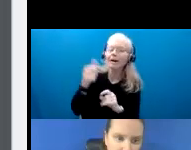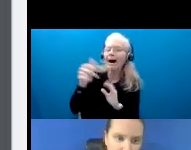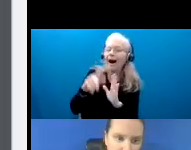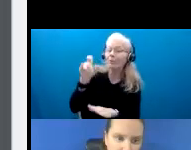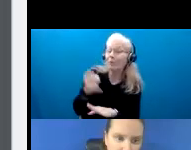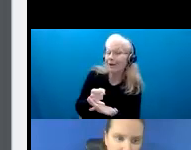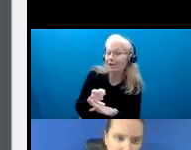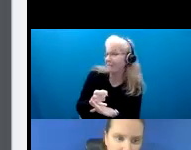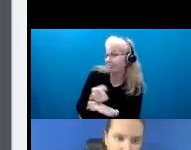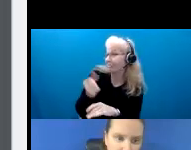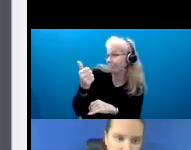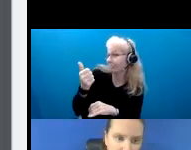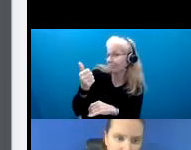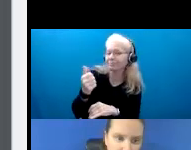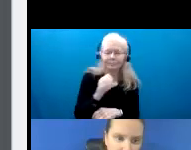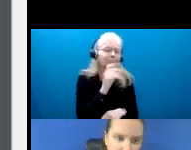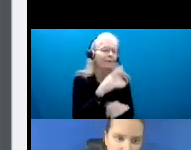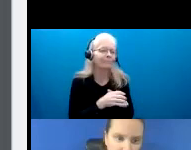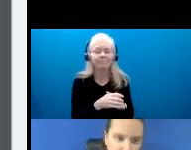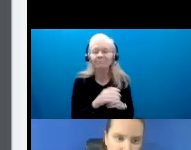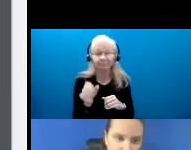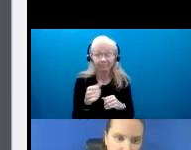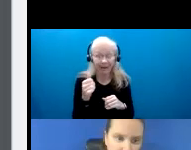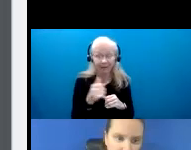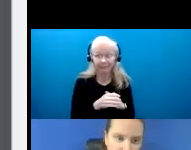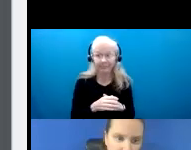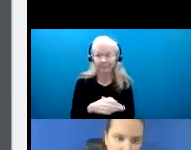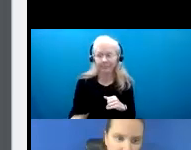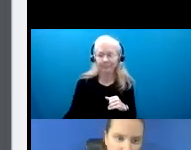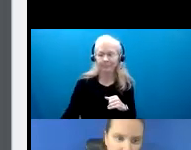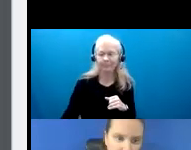Okay, cool. Anyone else?